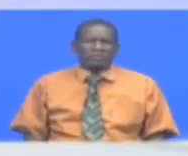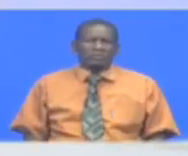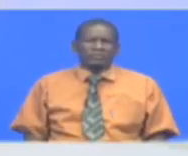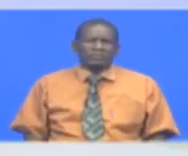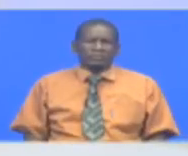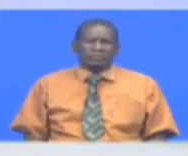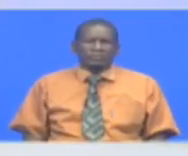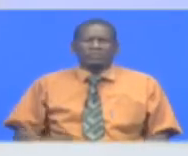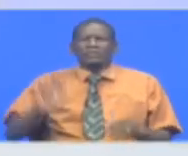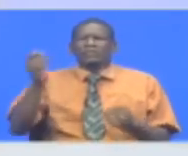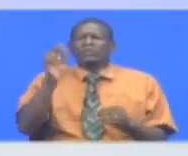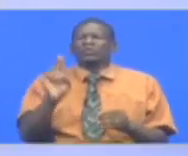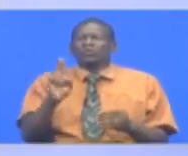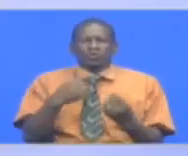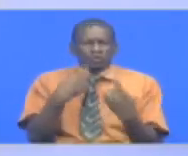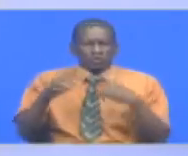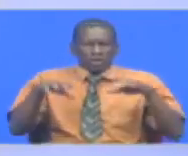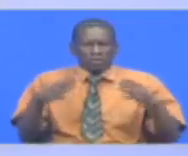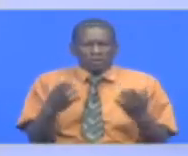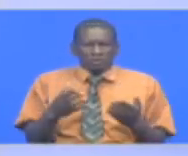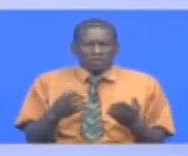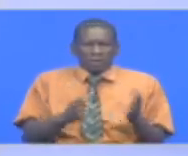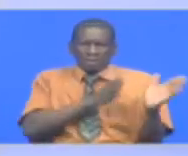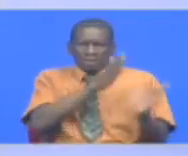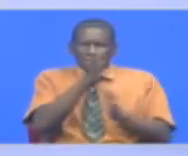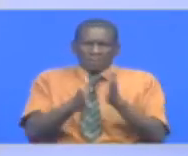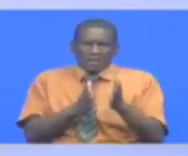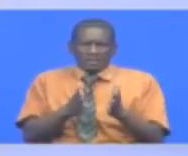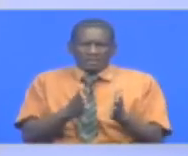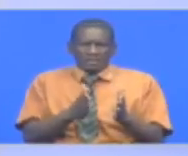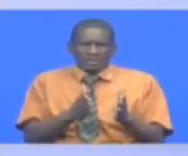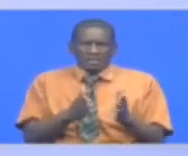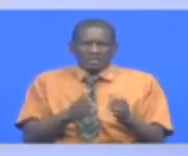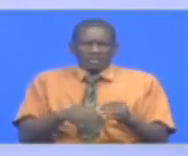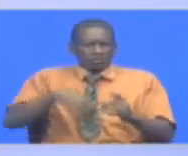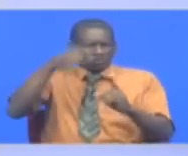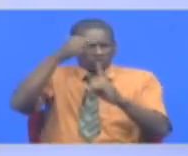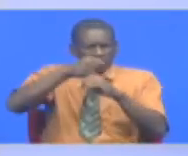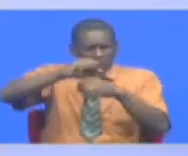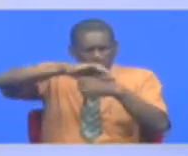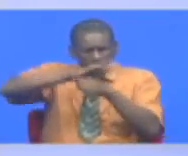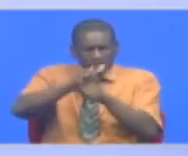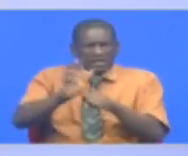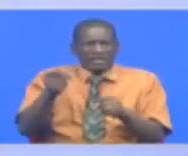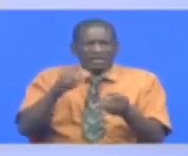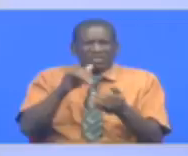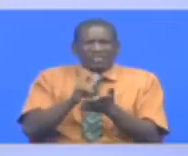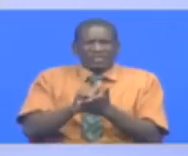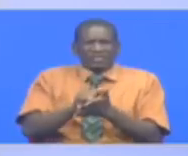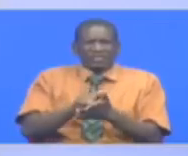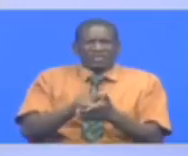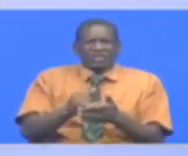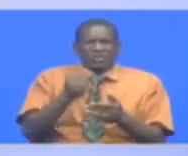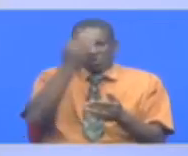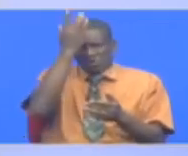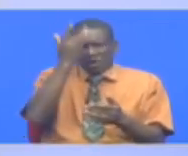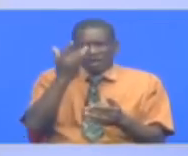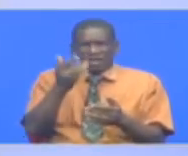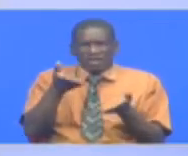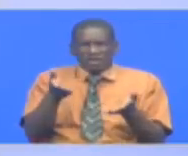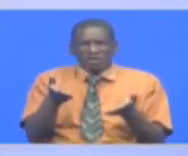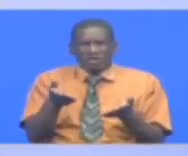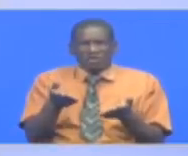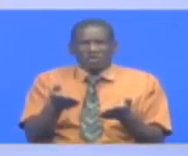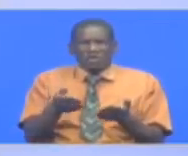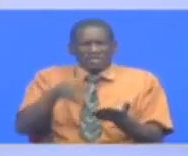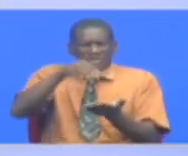The president also spoke about the plans to face the COVID-19 pandemic in Kenya, and that's what we'll be getting into in a moment. But let's get the